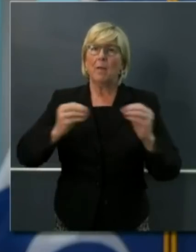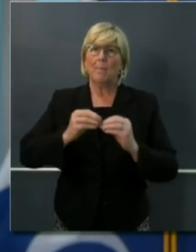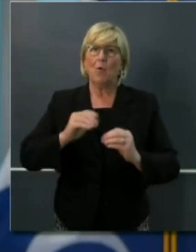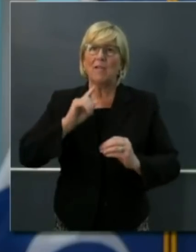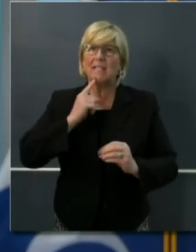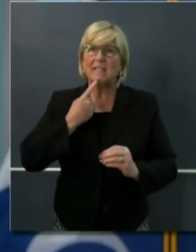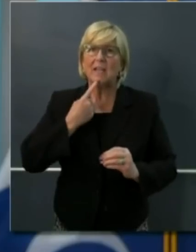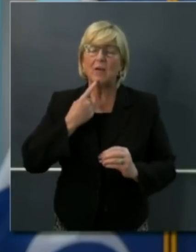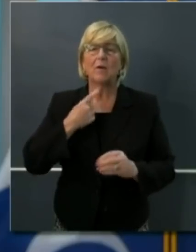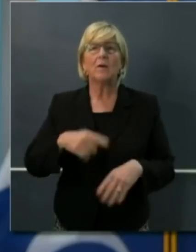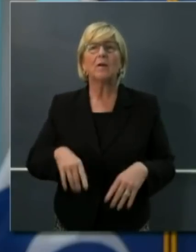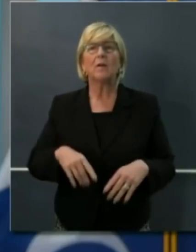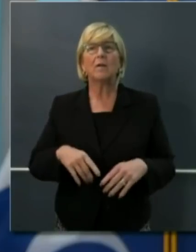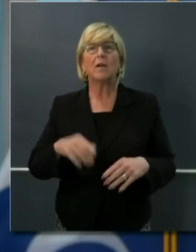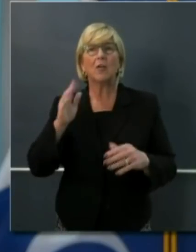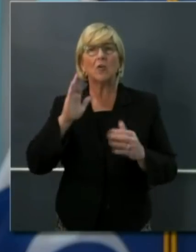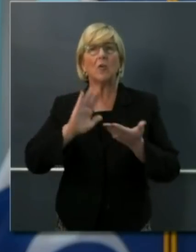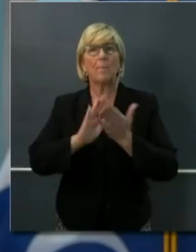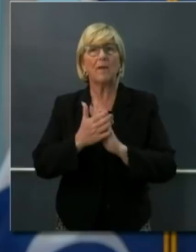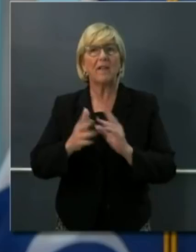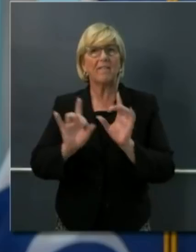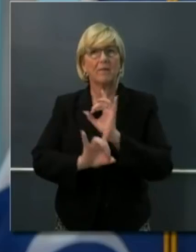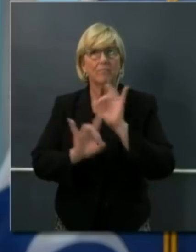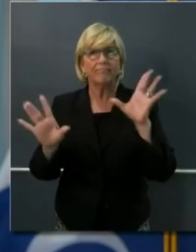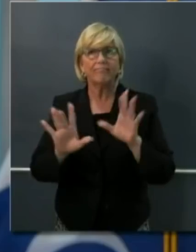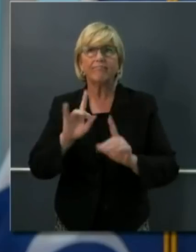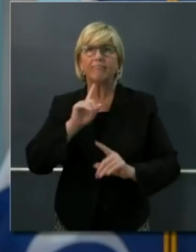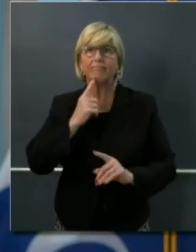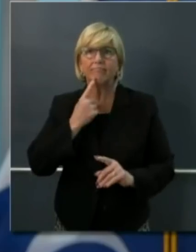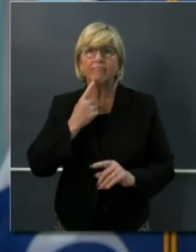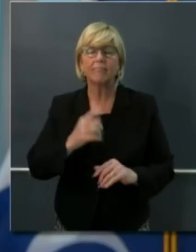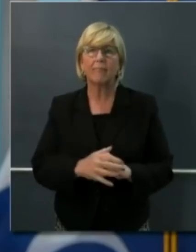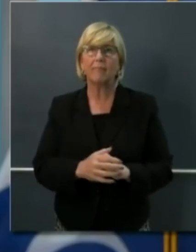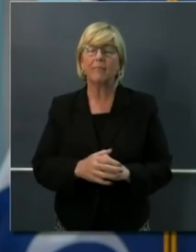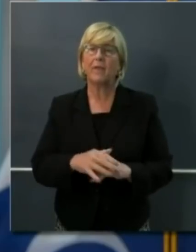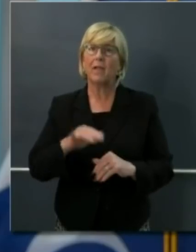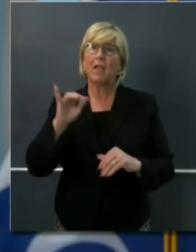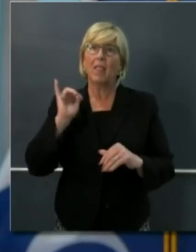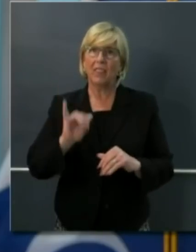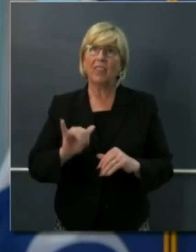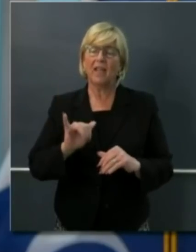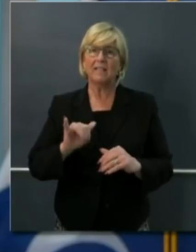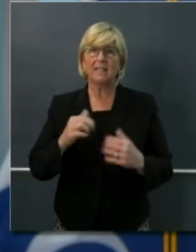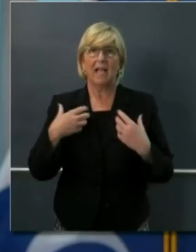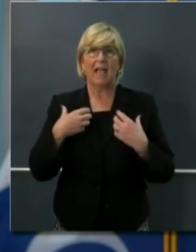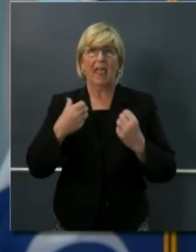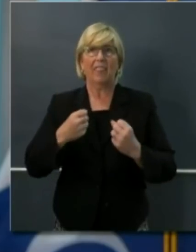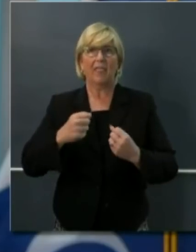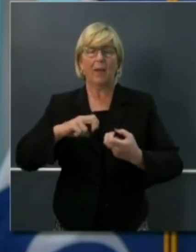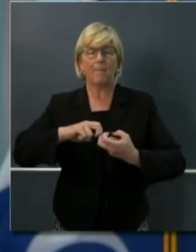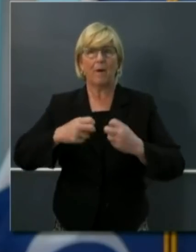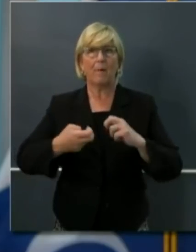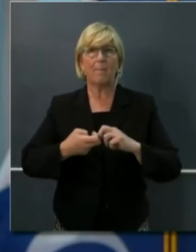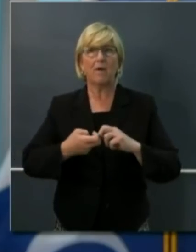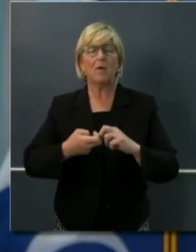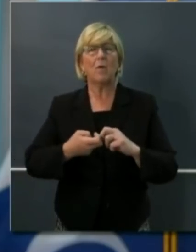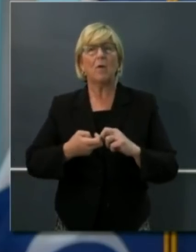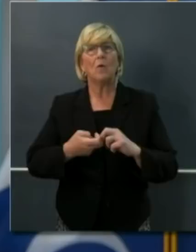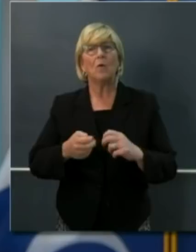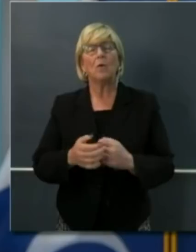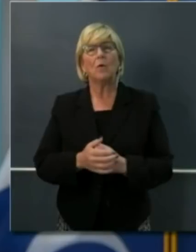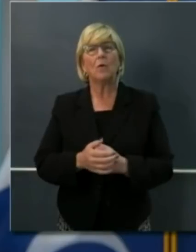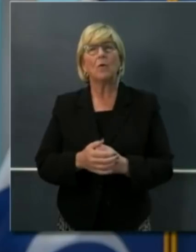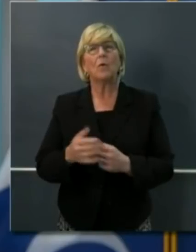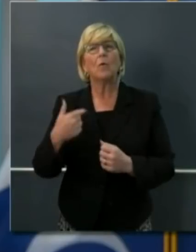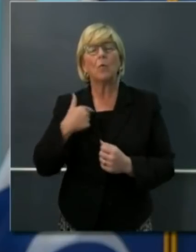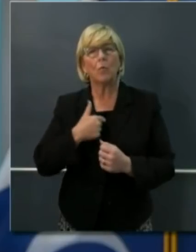gets delayed, it becomes acute. And that's fundamentally is a health issue. And so beyond just the issue of